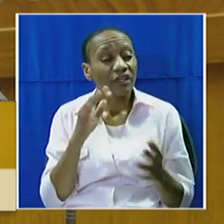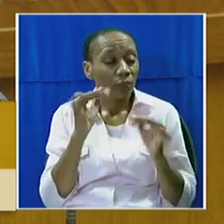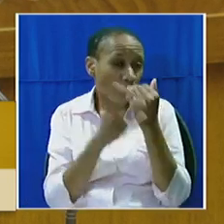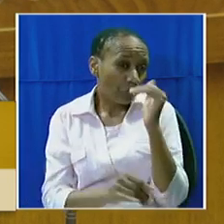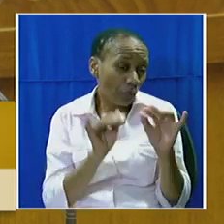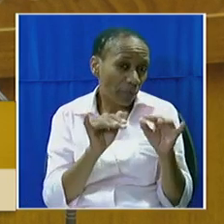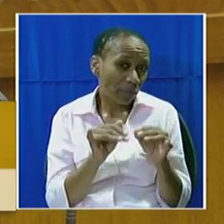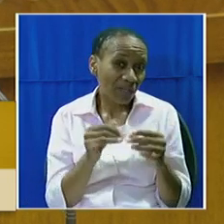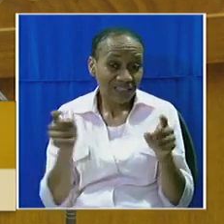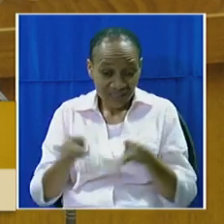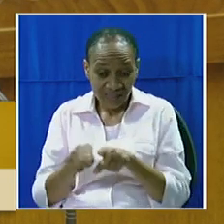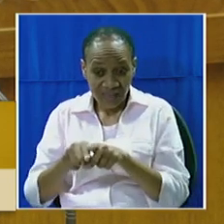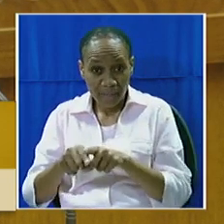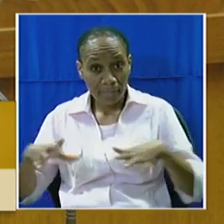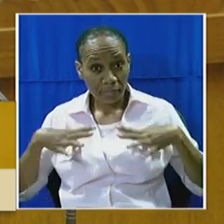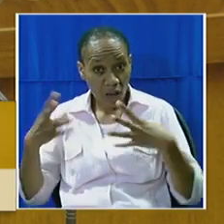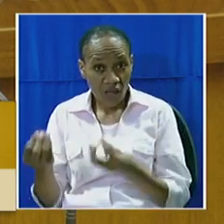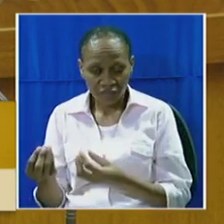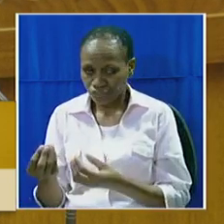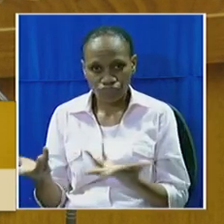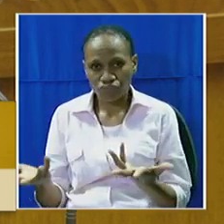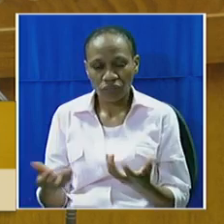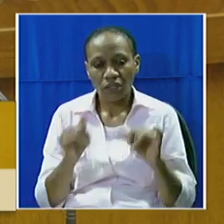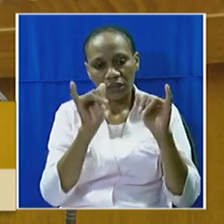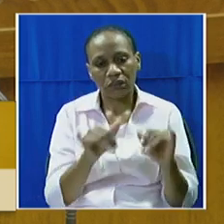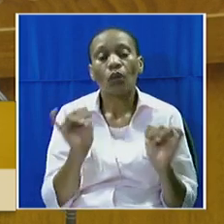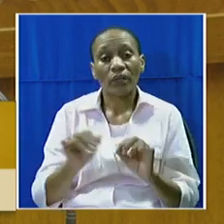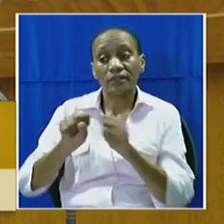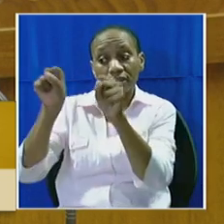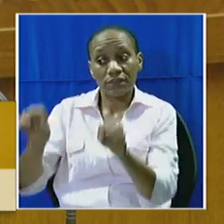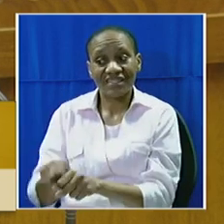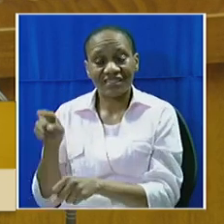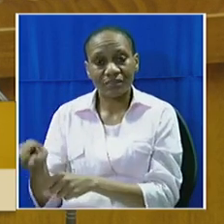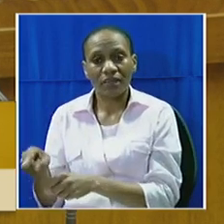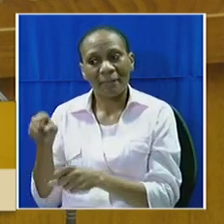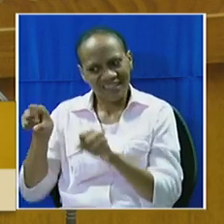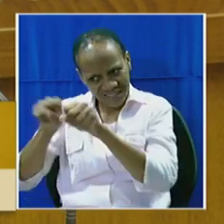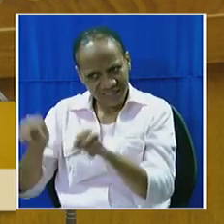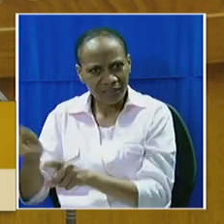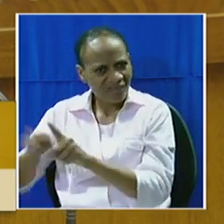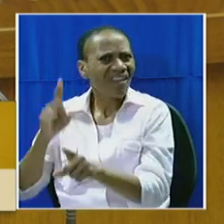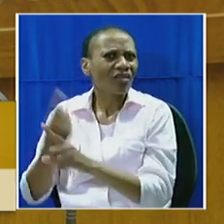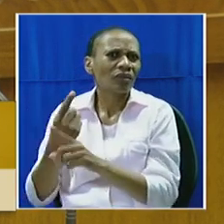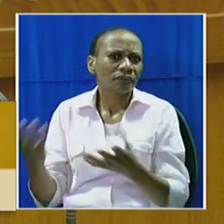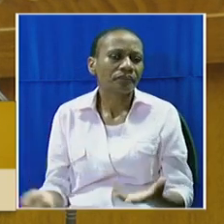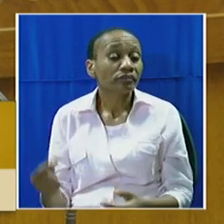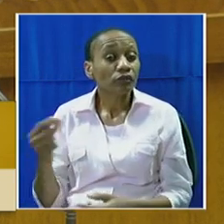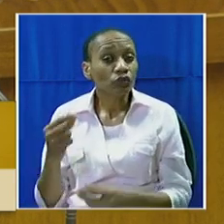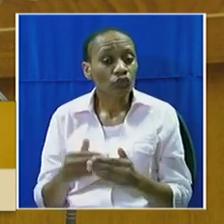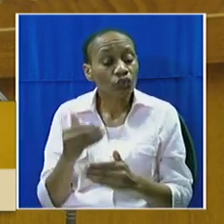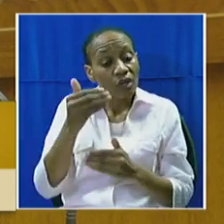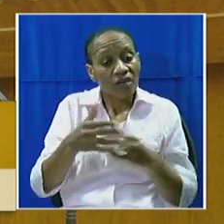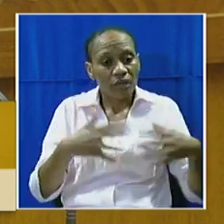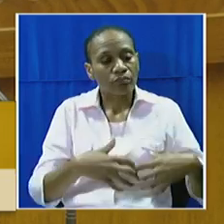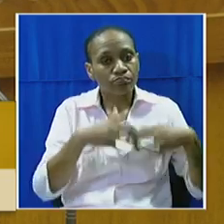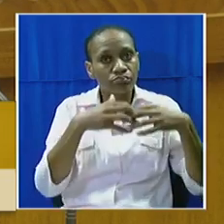such shock absorbers. They live at the mercy of a system which is letting them down. Soon after establishing